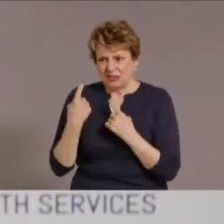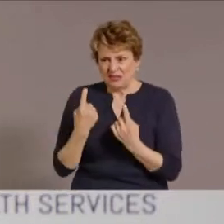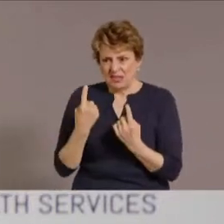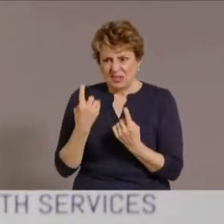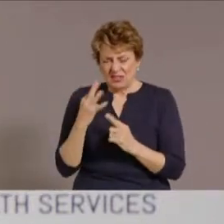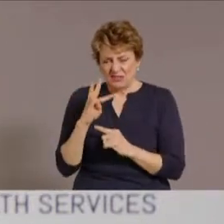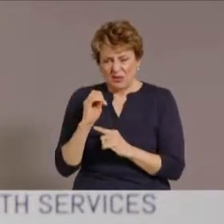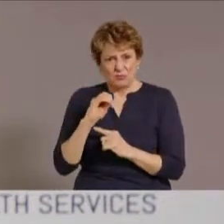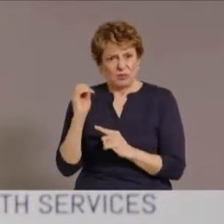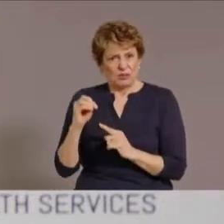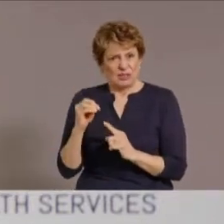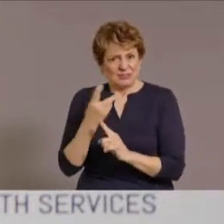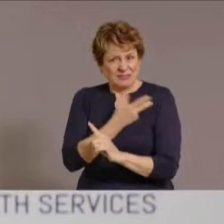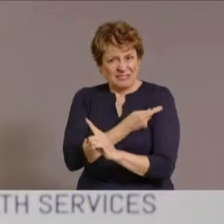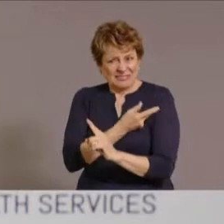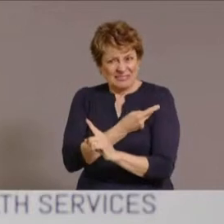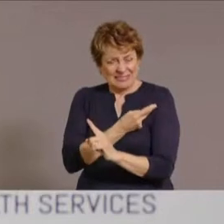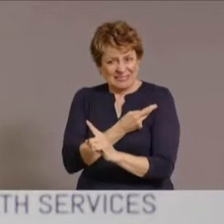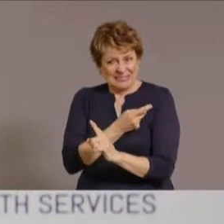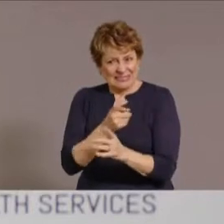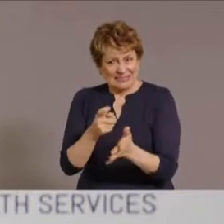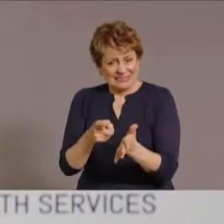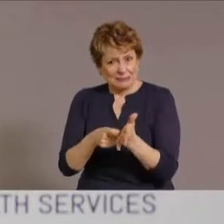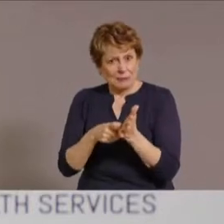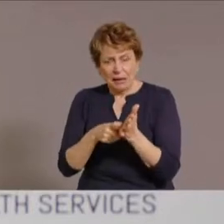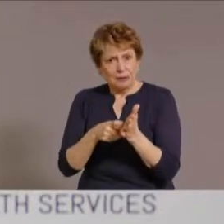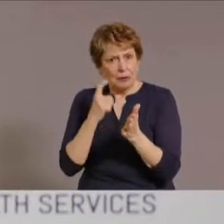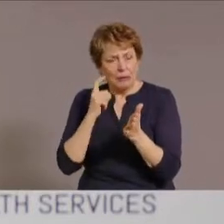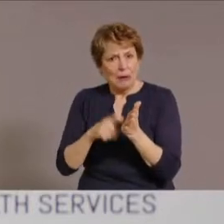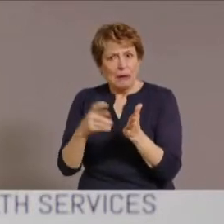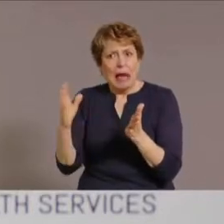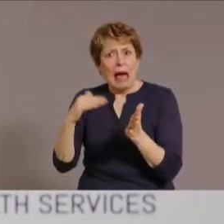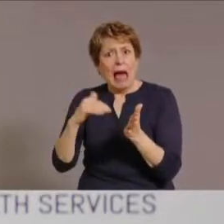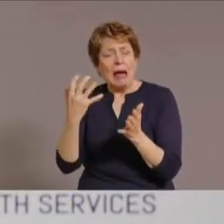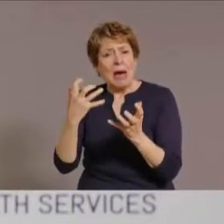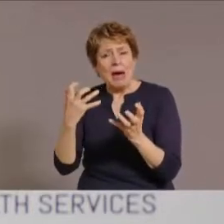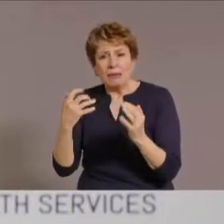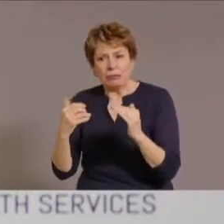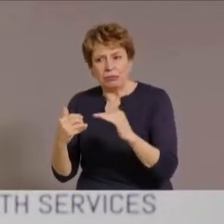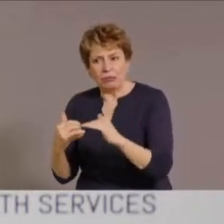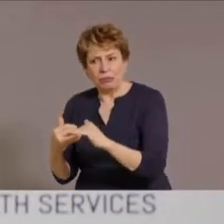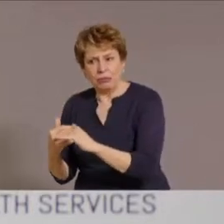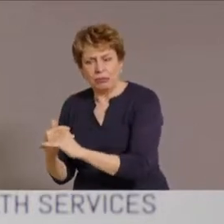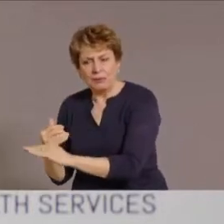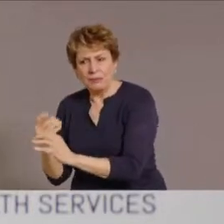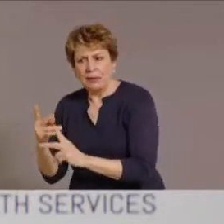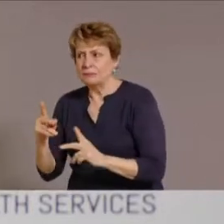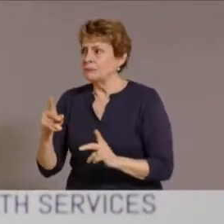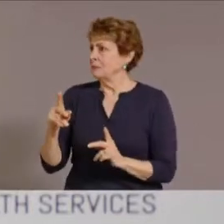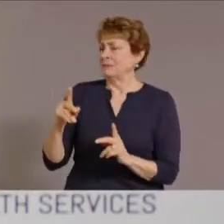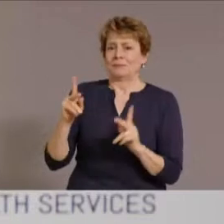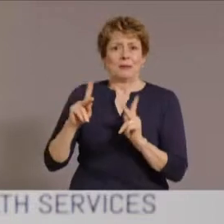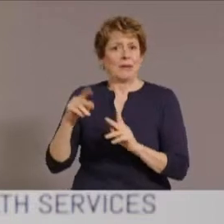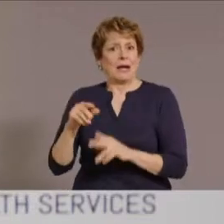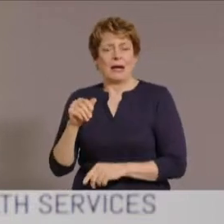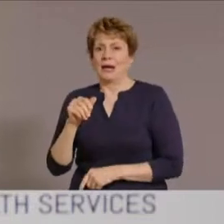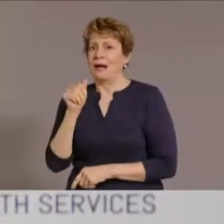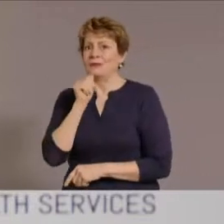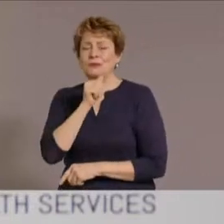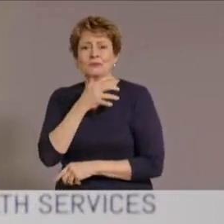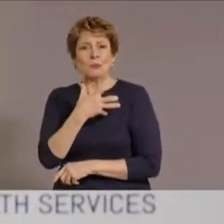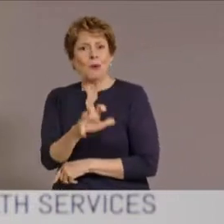And there are a lot of vaccine hesitant people in our state. Do you truly think we can reach